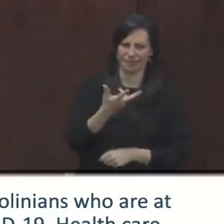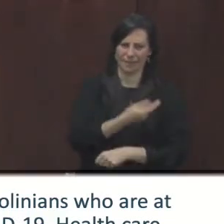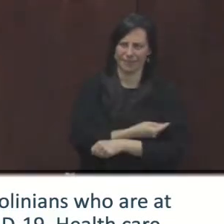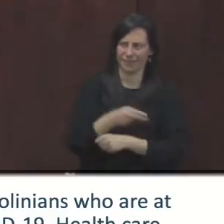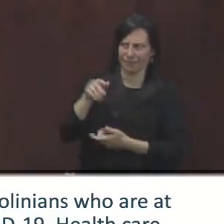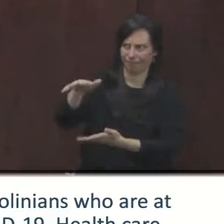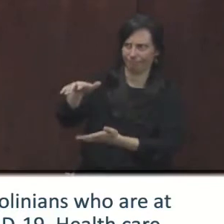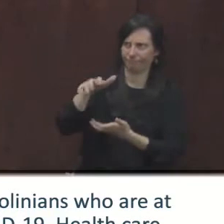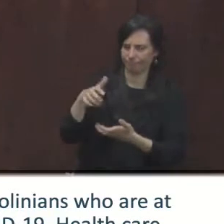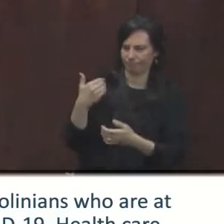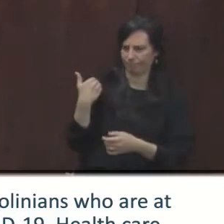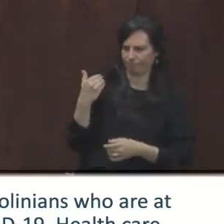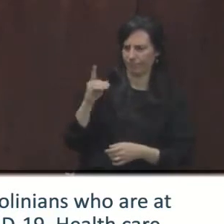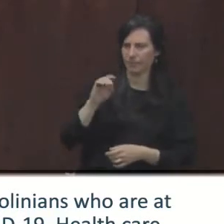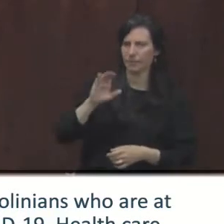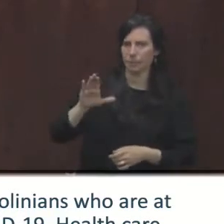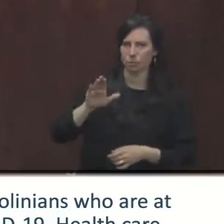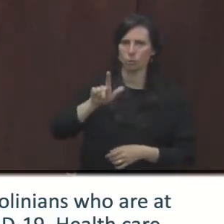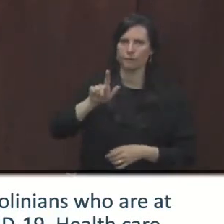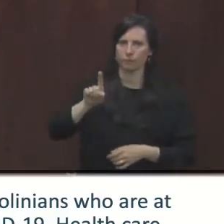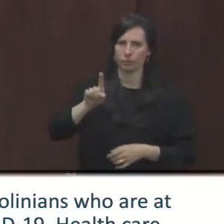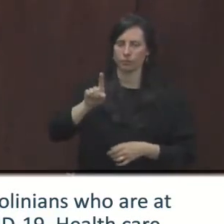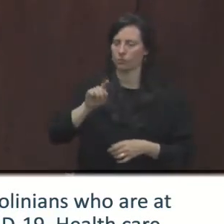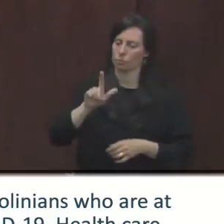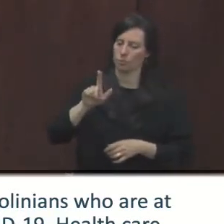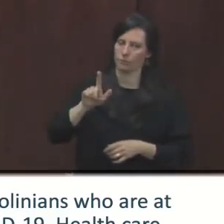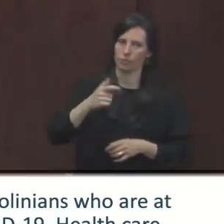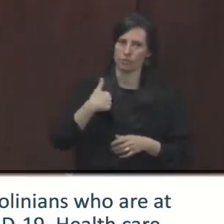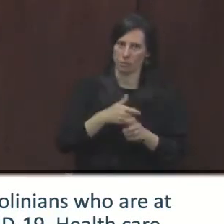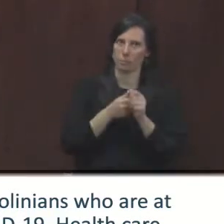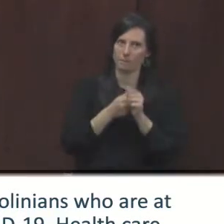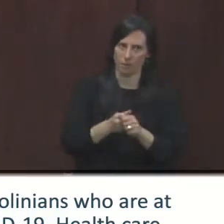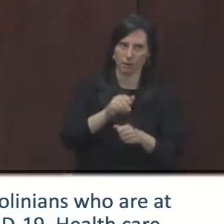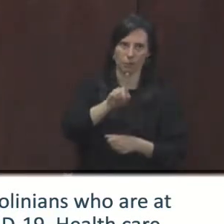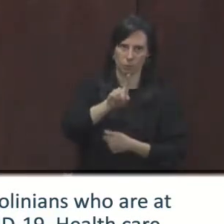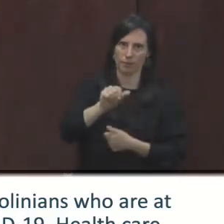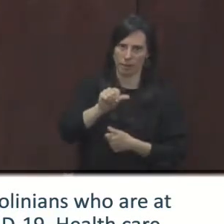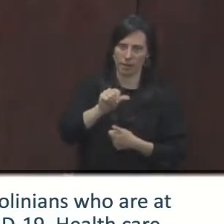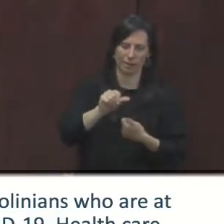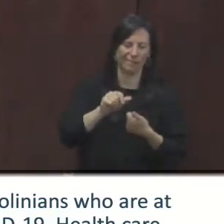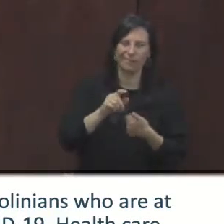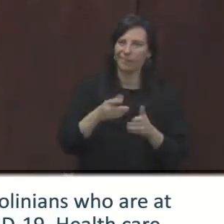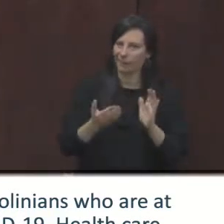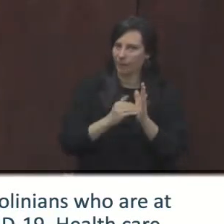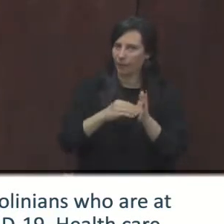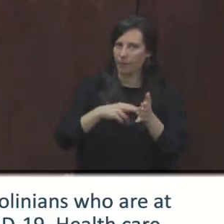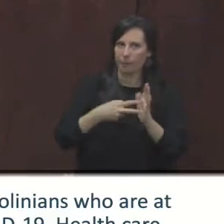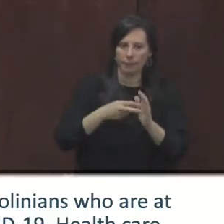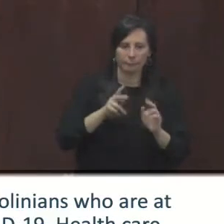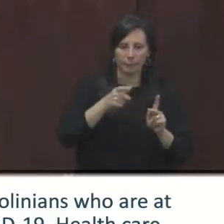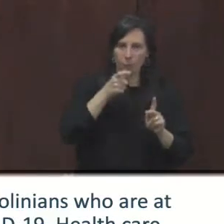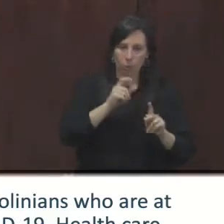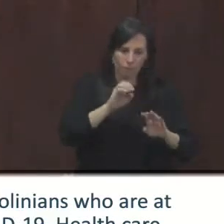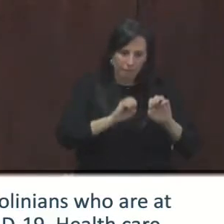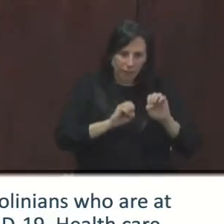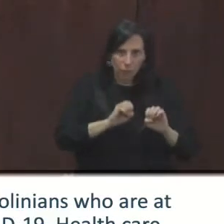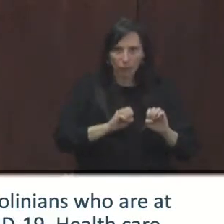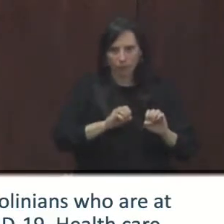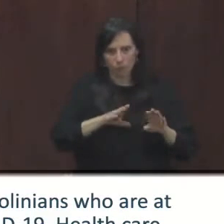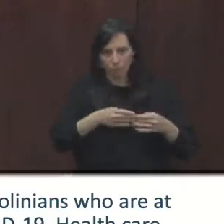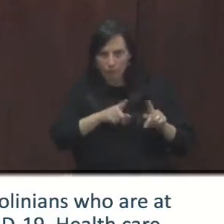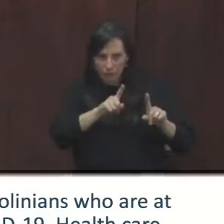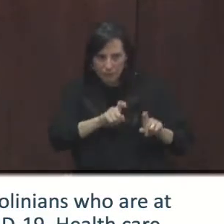21st, and really has to do with the folks who are caring for, evaluating, testing, doing procedures